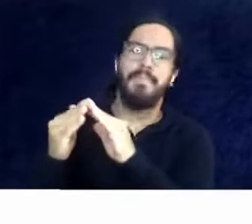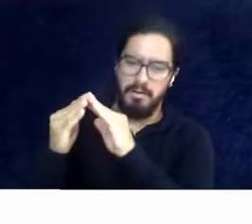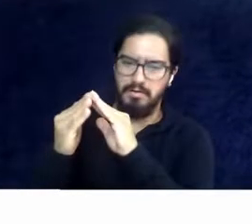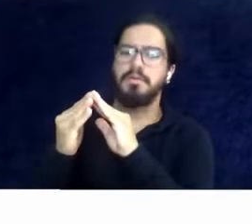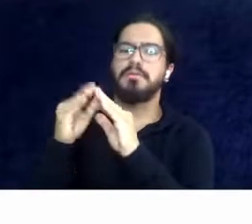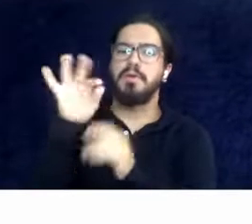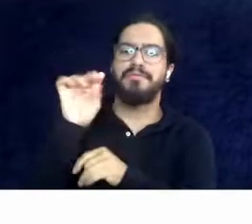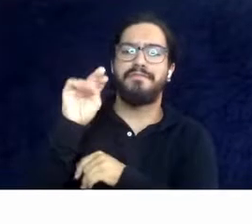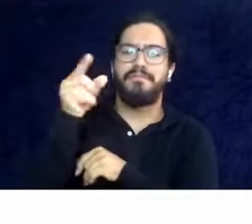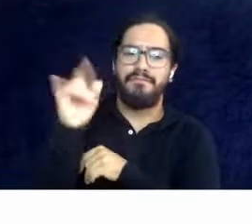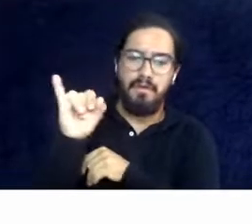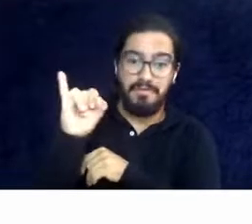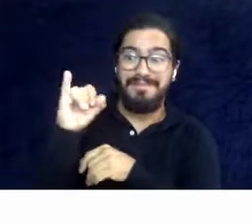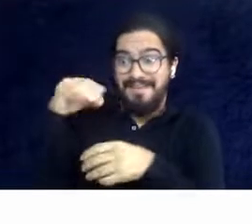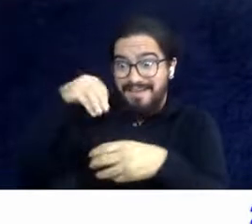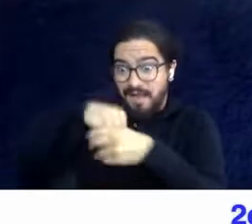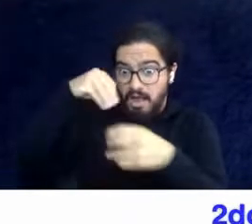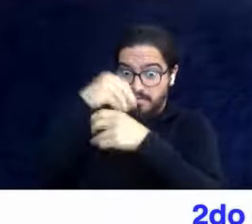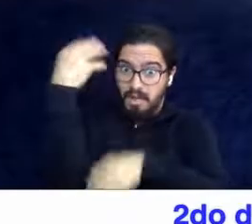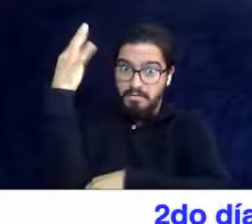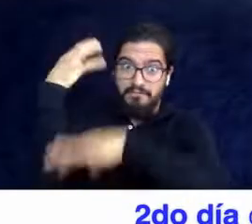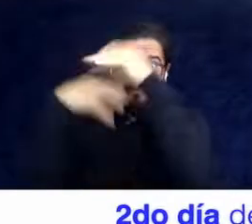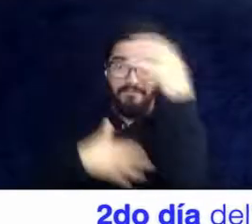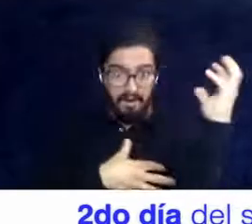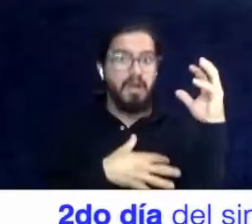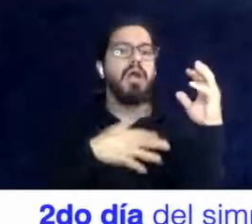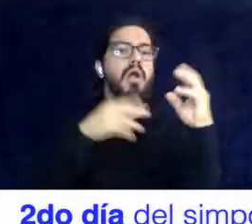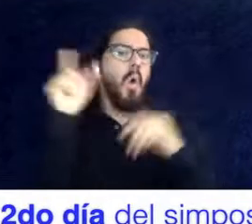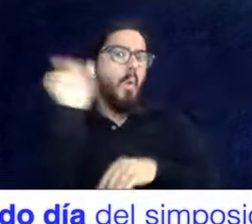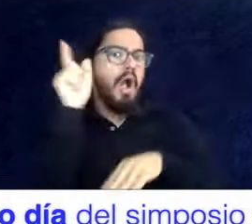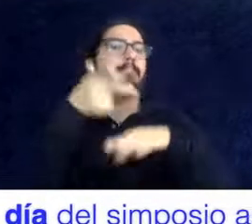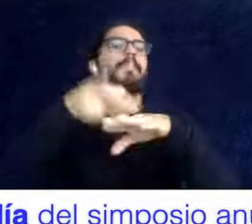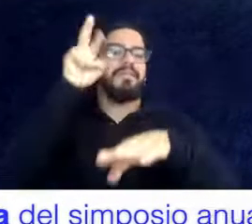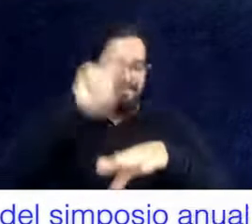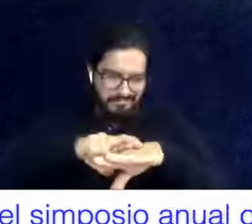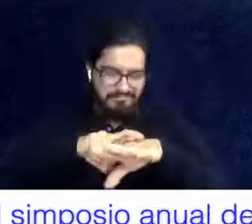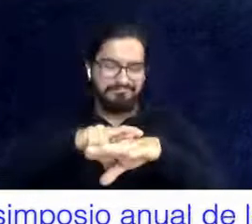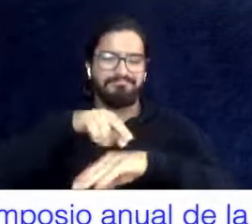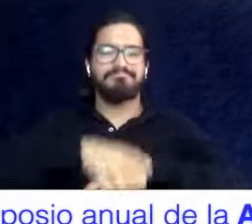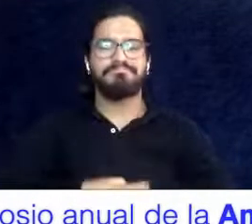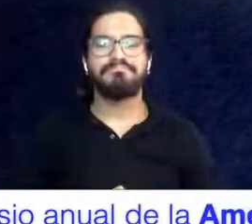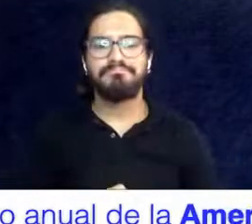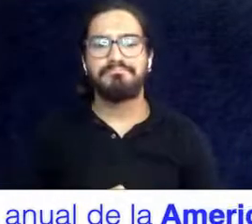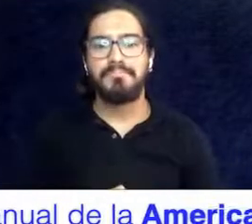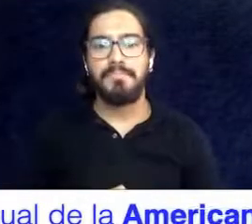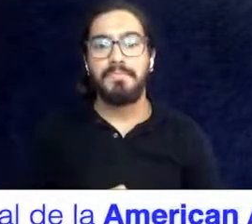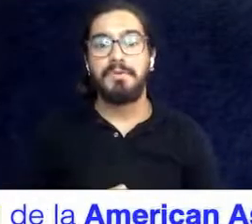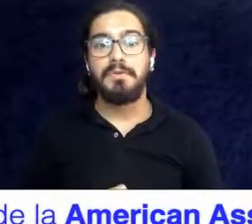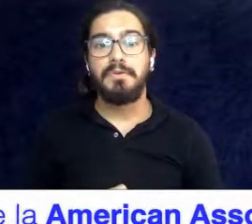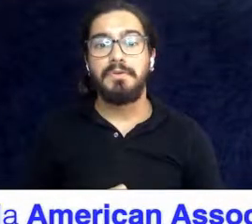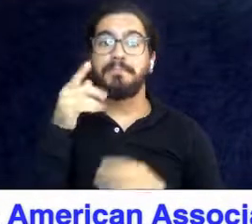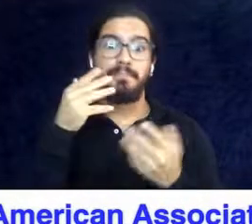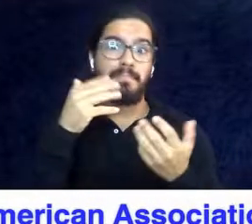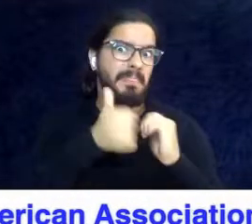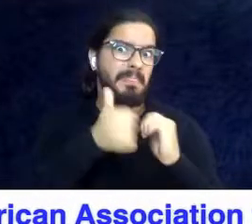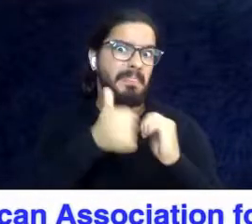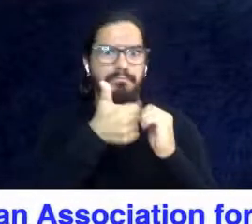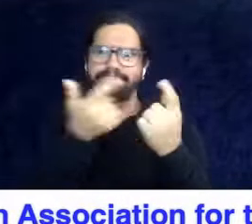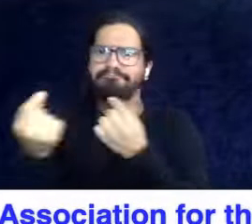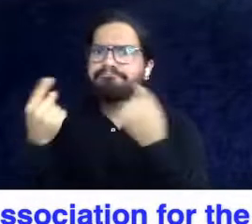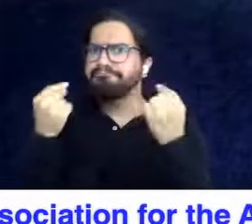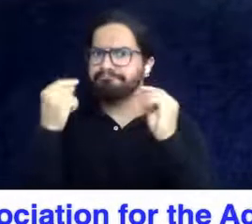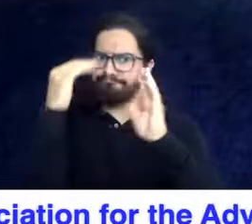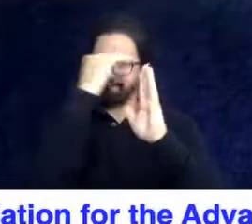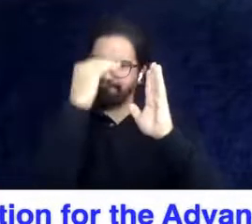in tropical forests in Puerto Rico. Next. And in order to assess that, I survey forest damage at